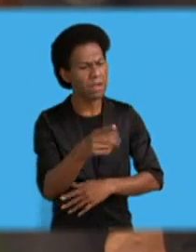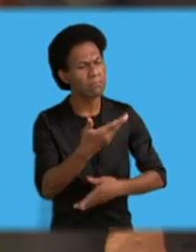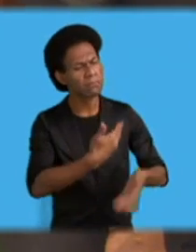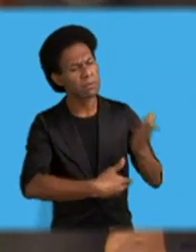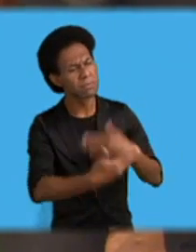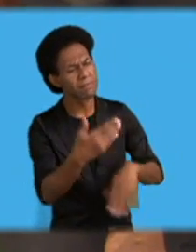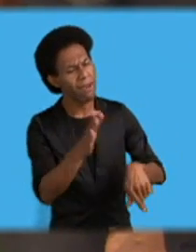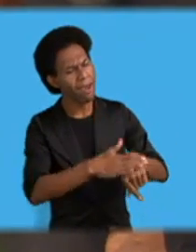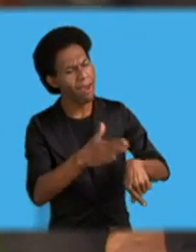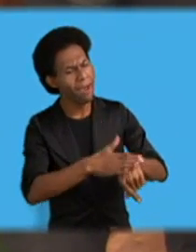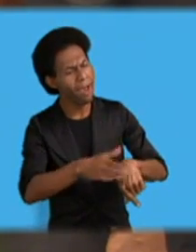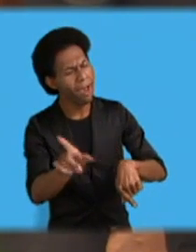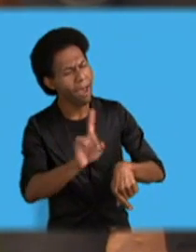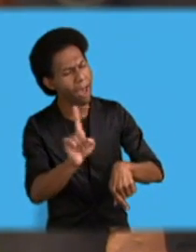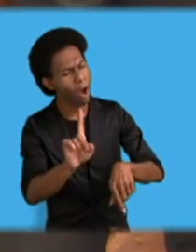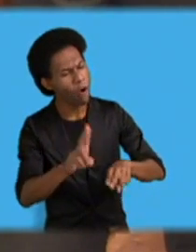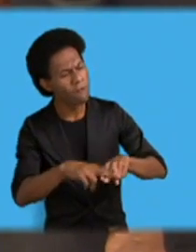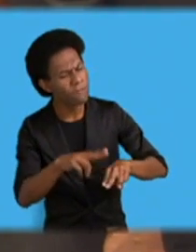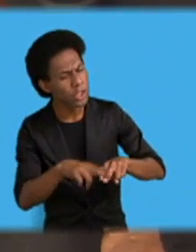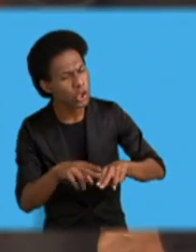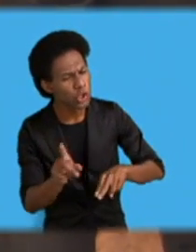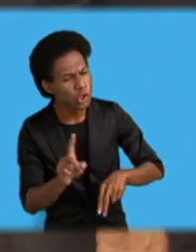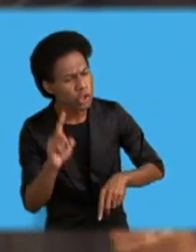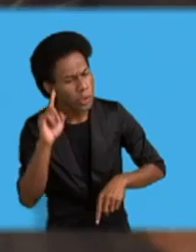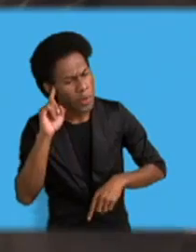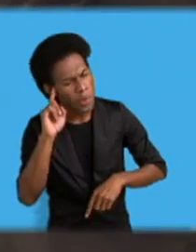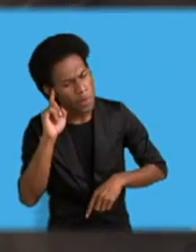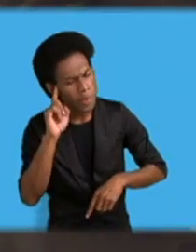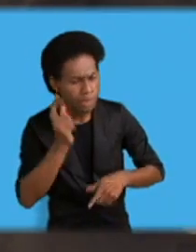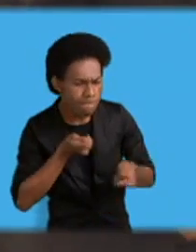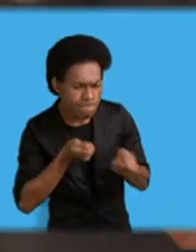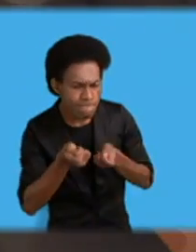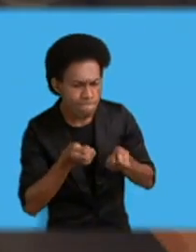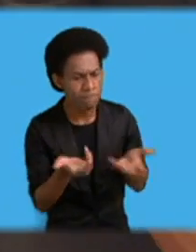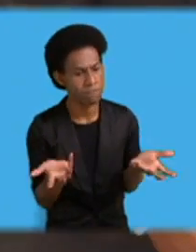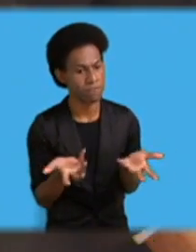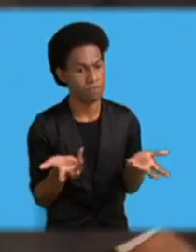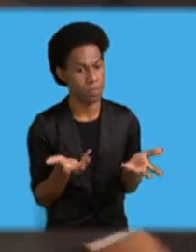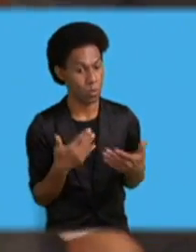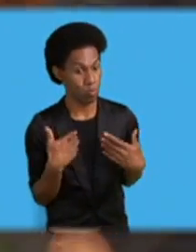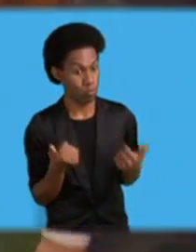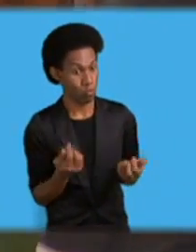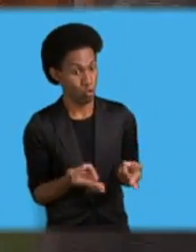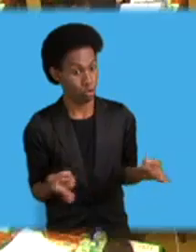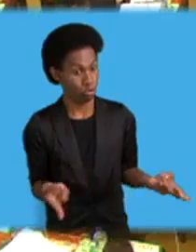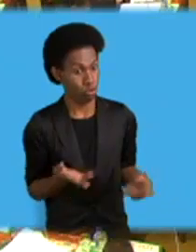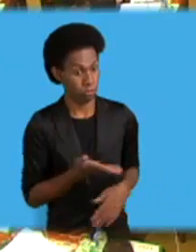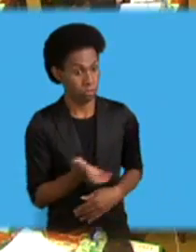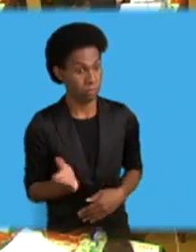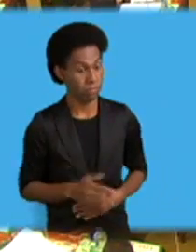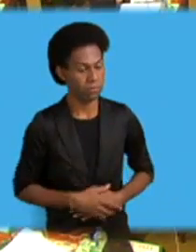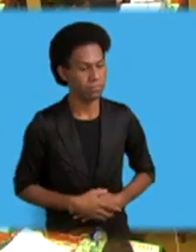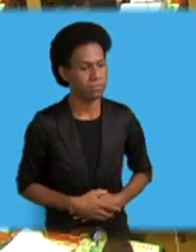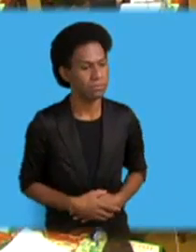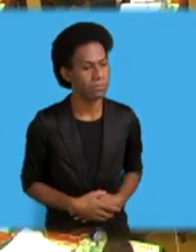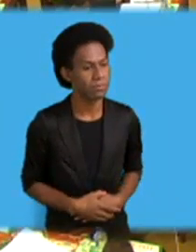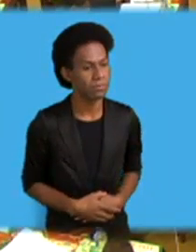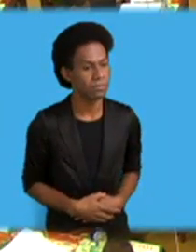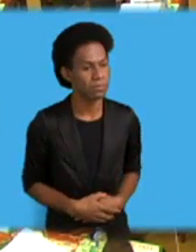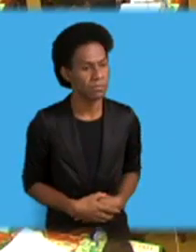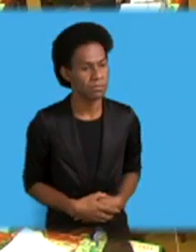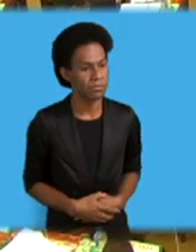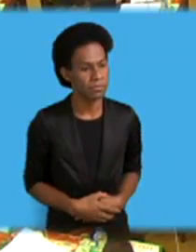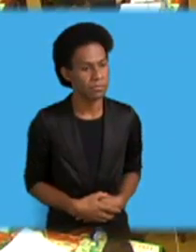Fiji and how well are we managing our forest resources? Thank you. Thank you. I give the floor to the Honourable Minister for Forest.